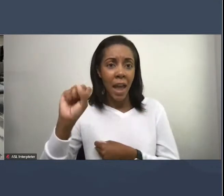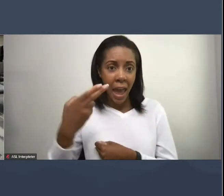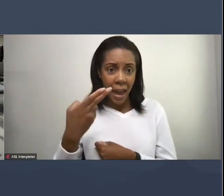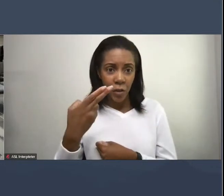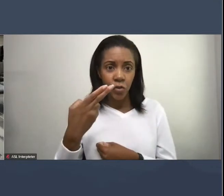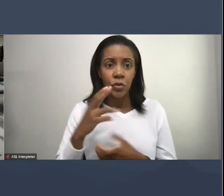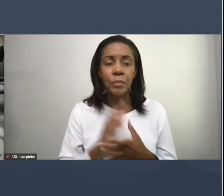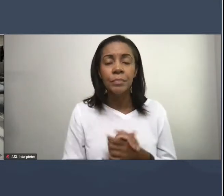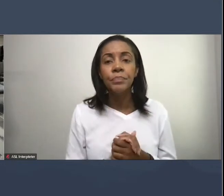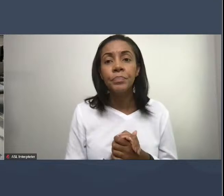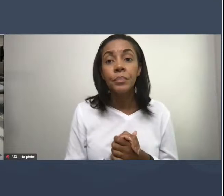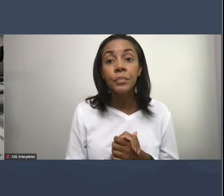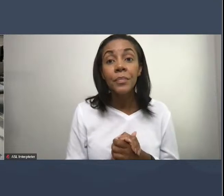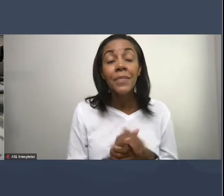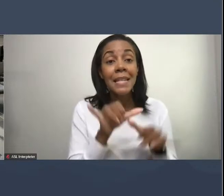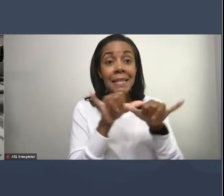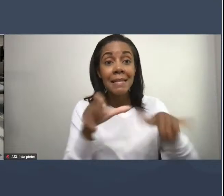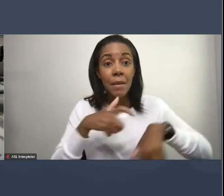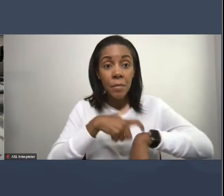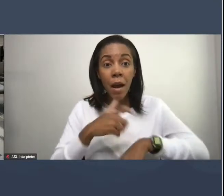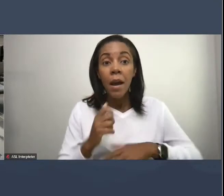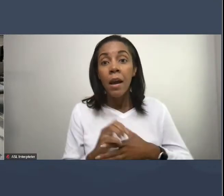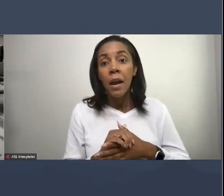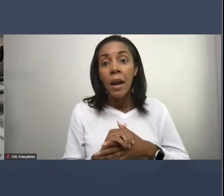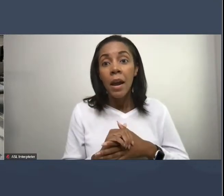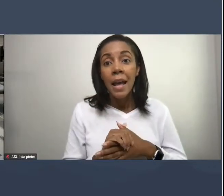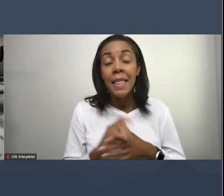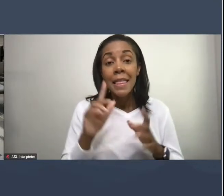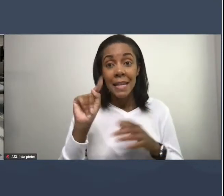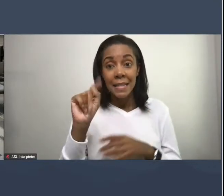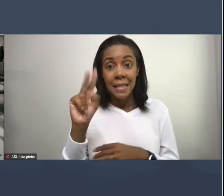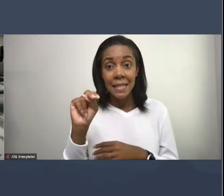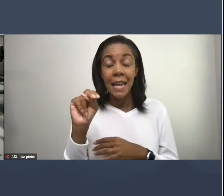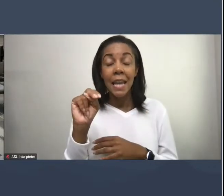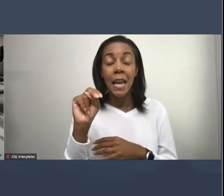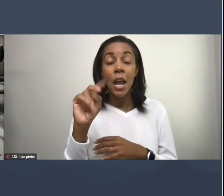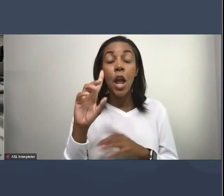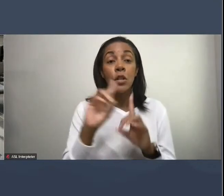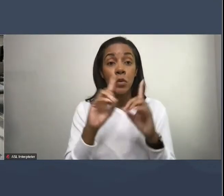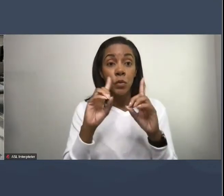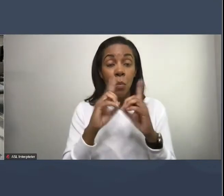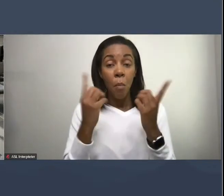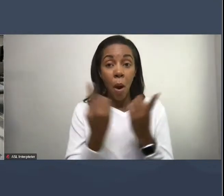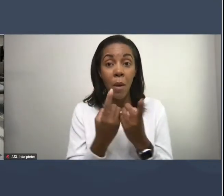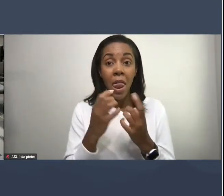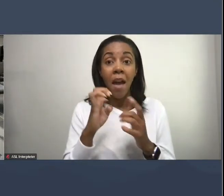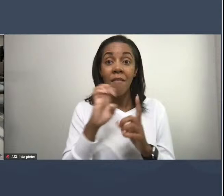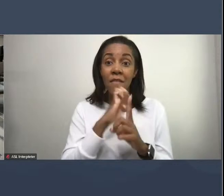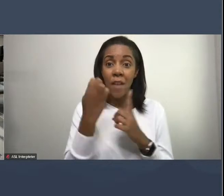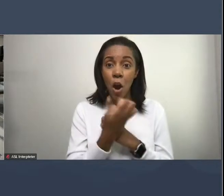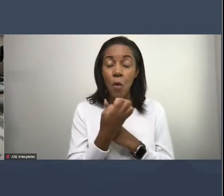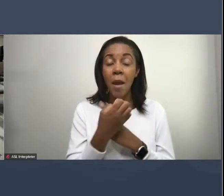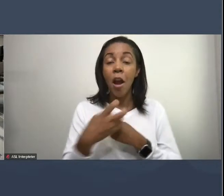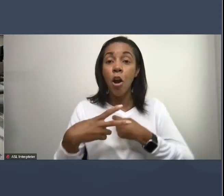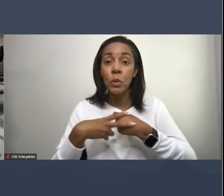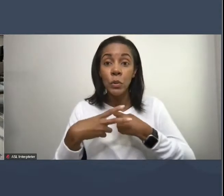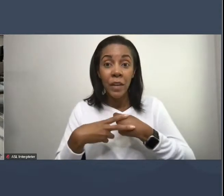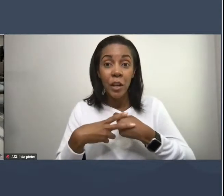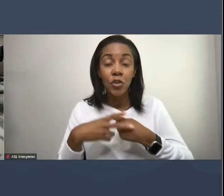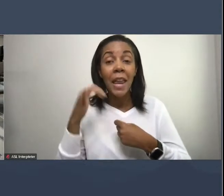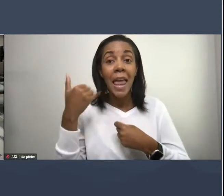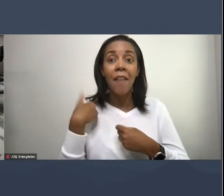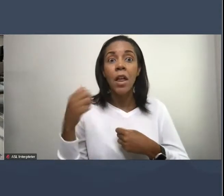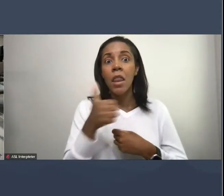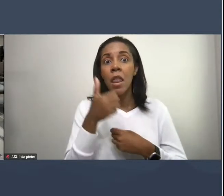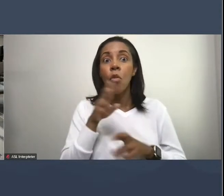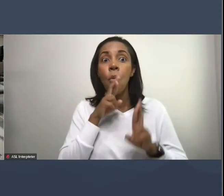assimilated. At the same time, the Tennessee Department of Environment and Conservation issued a commissioner's order right on the backs of that.